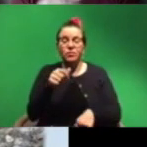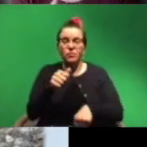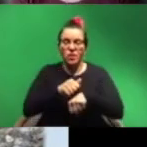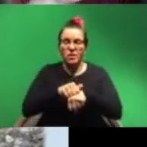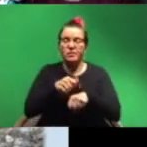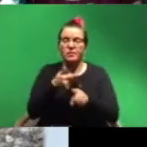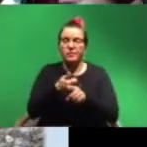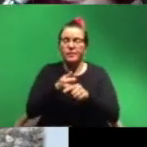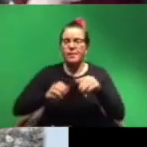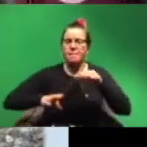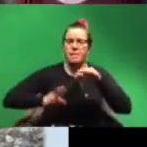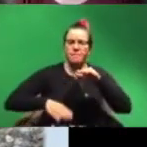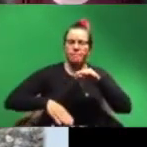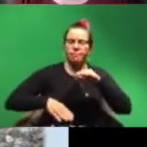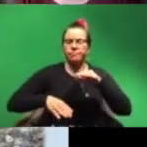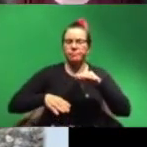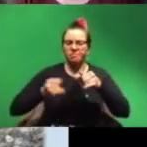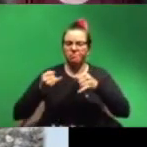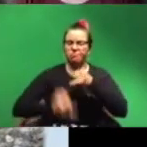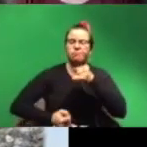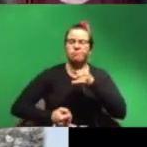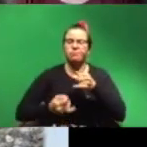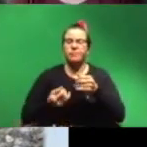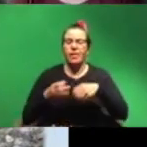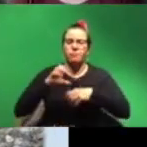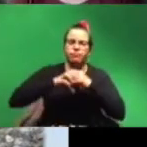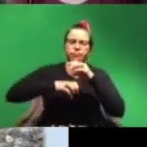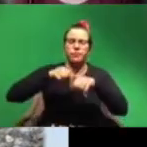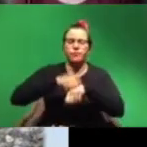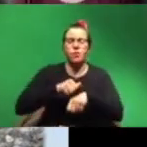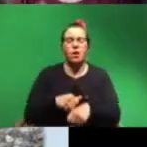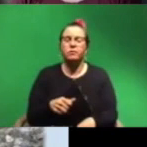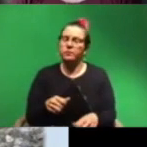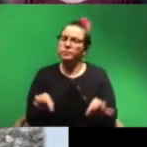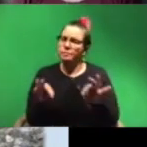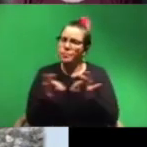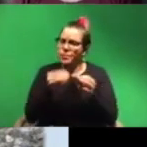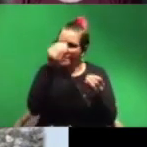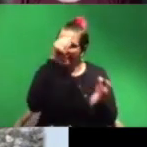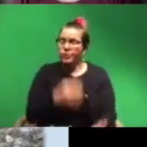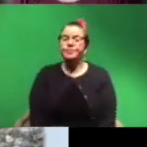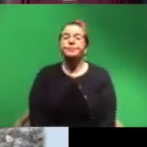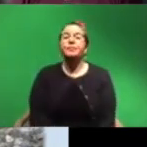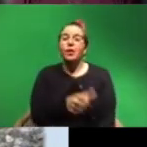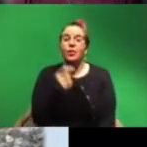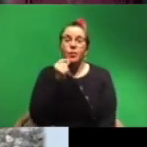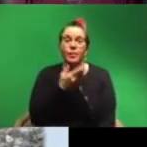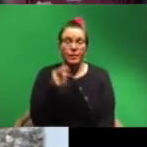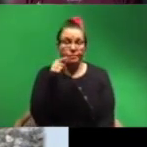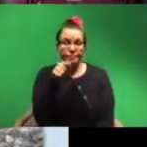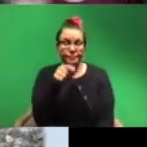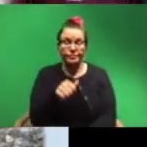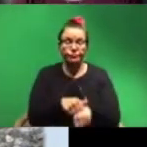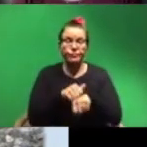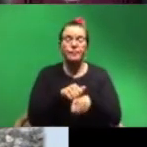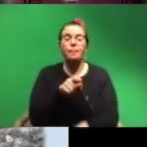at the very bottom of that big pile of rocks. And that was super useful. And the other cool thing about kyanite is that